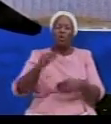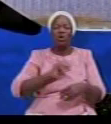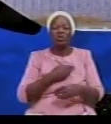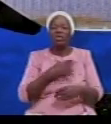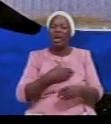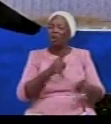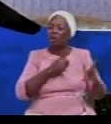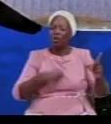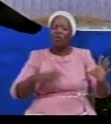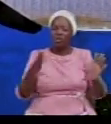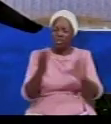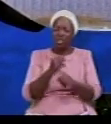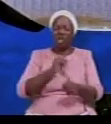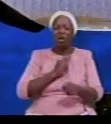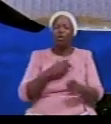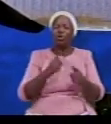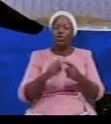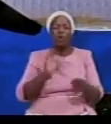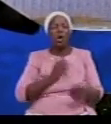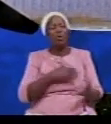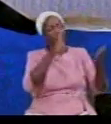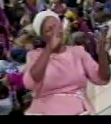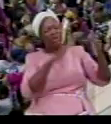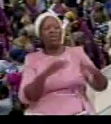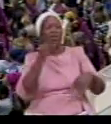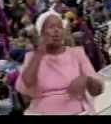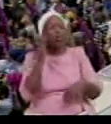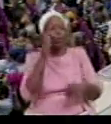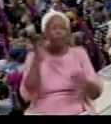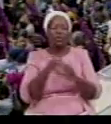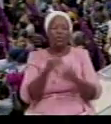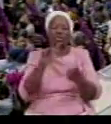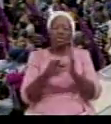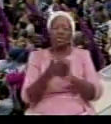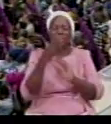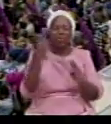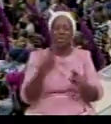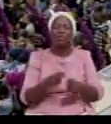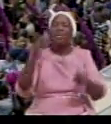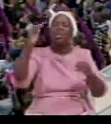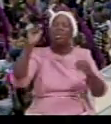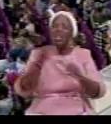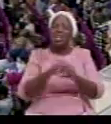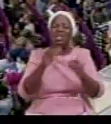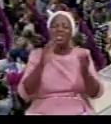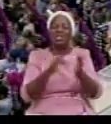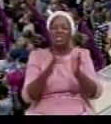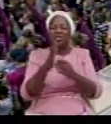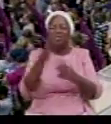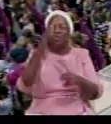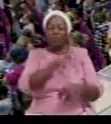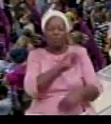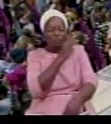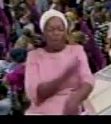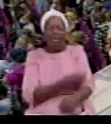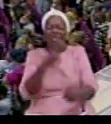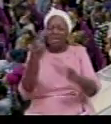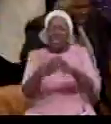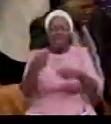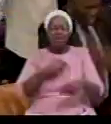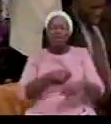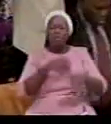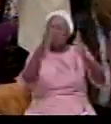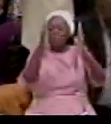us to our expected destination. In Jesus' mighty name we